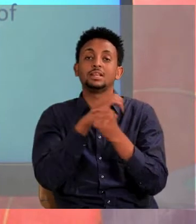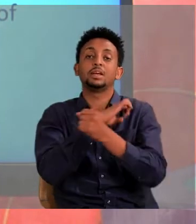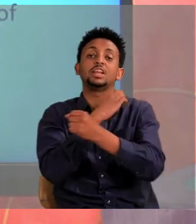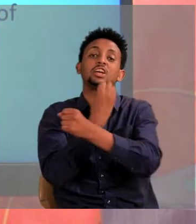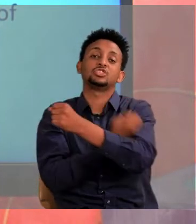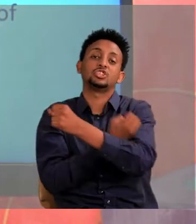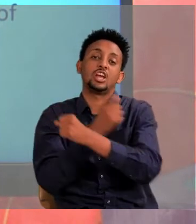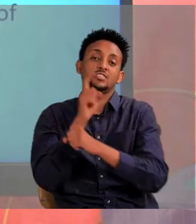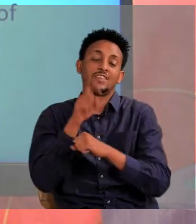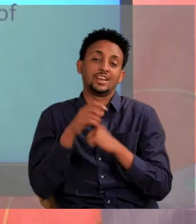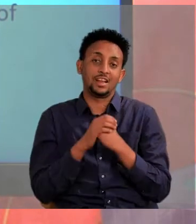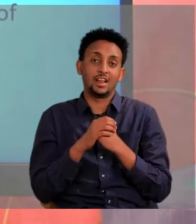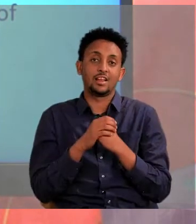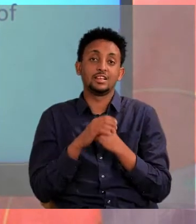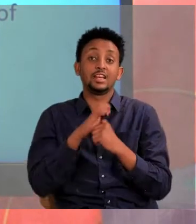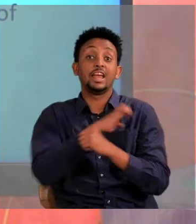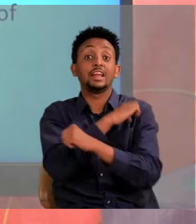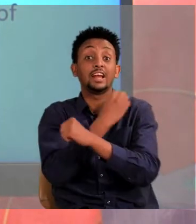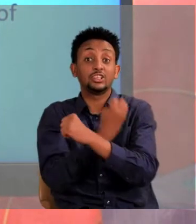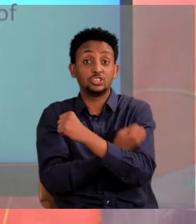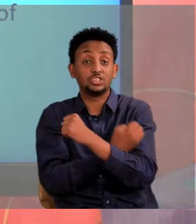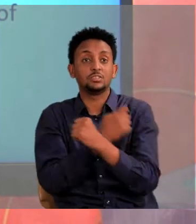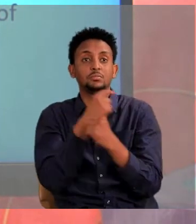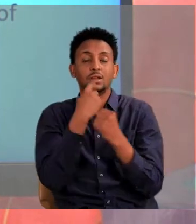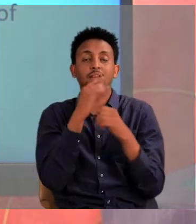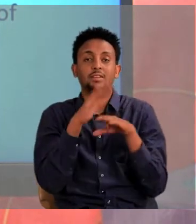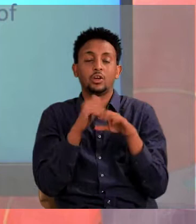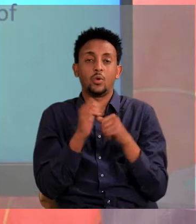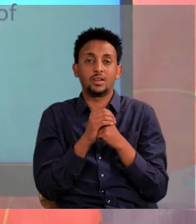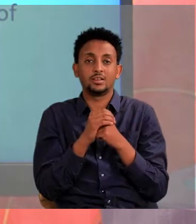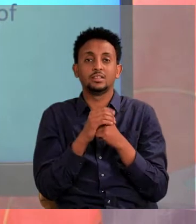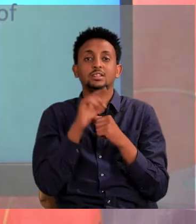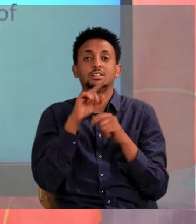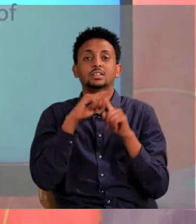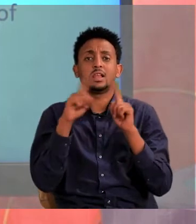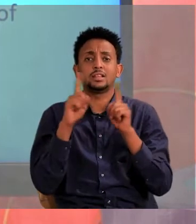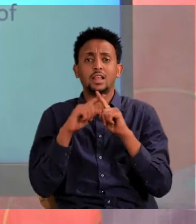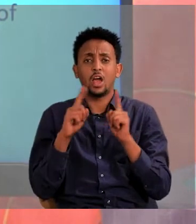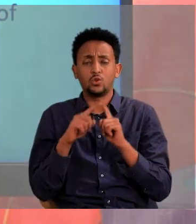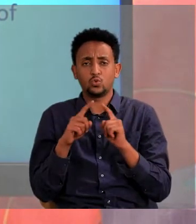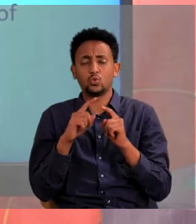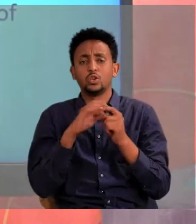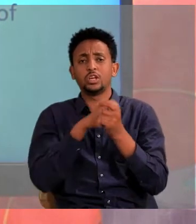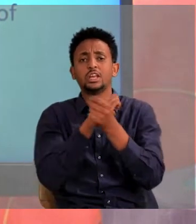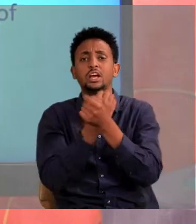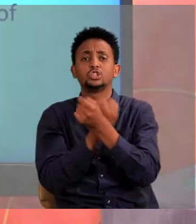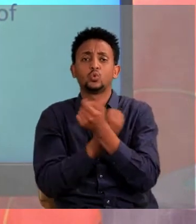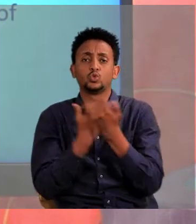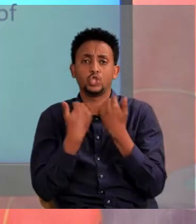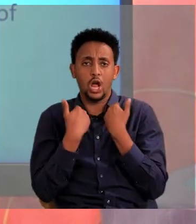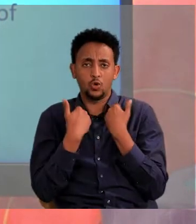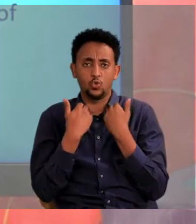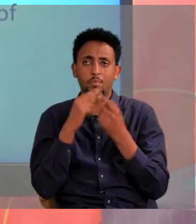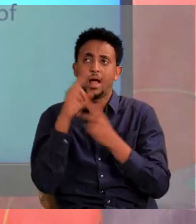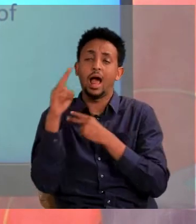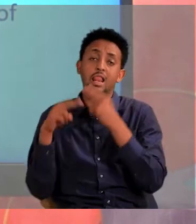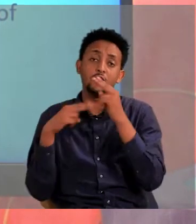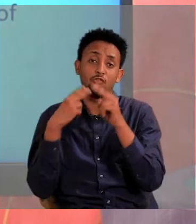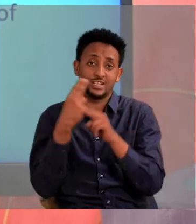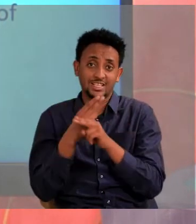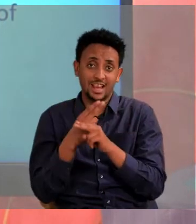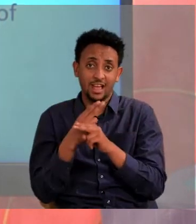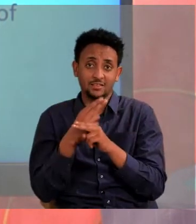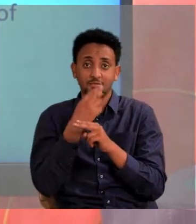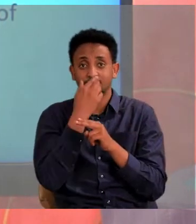energy. We call it to be energy. There are different forms of energy in the universe. Sound